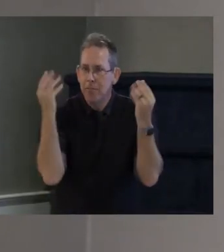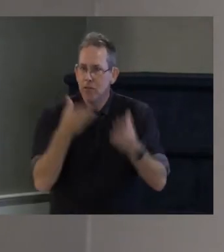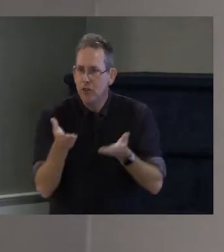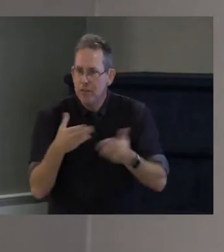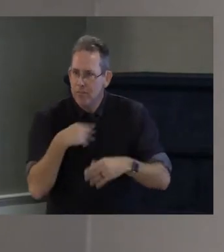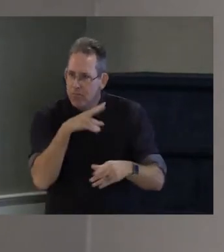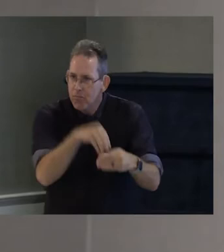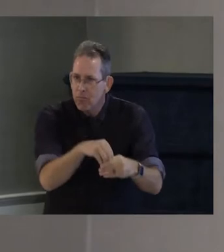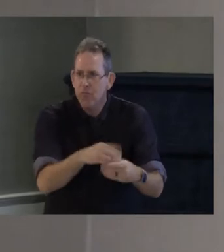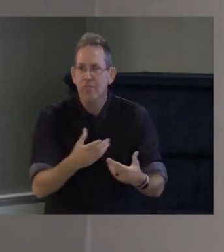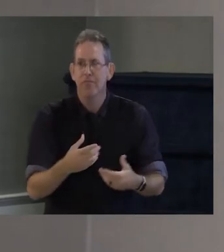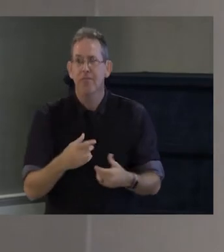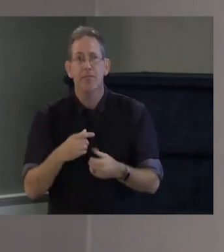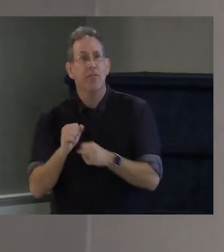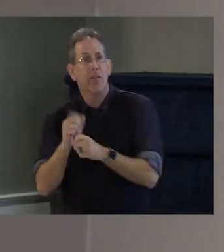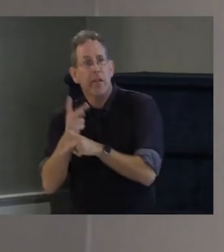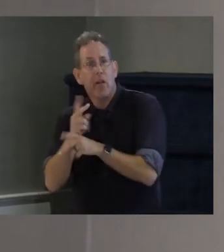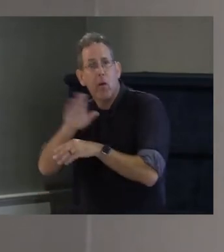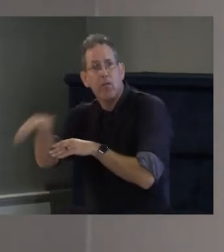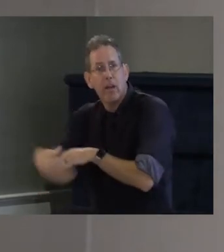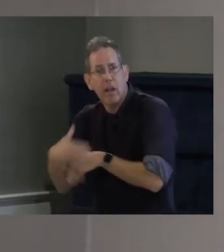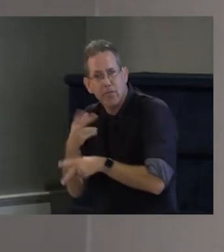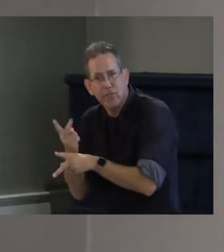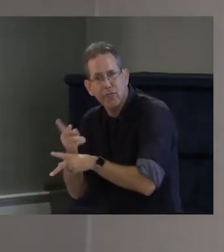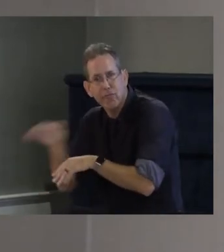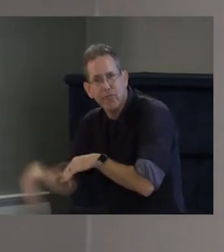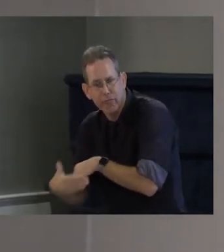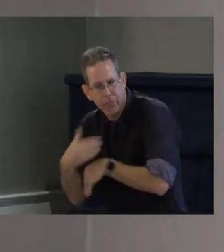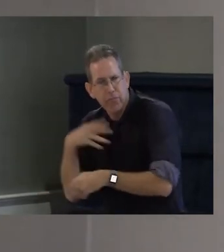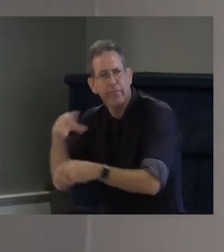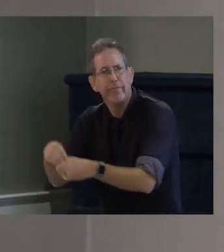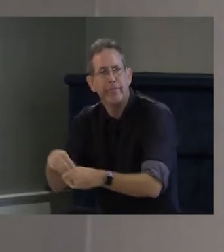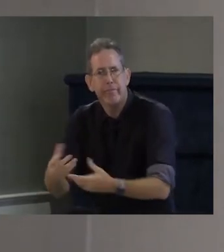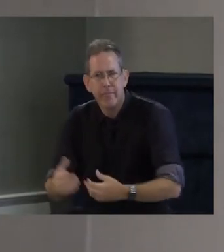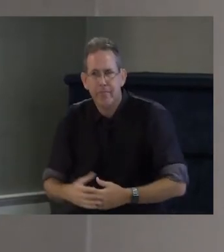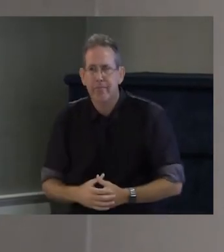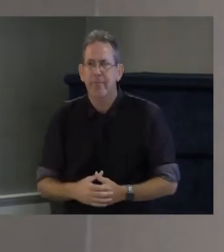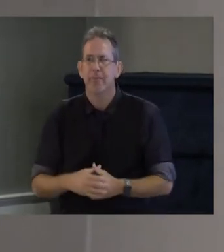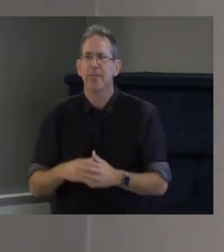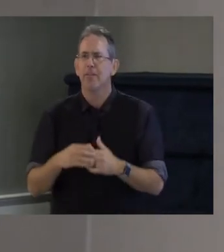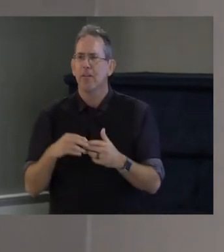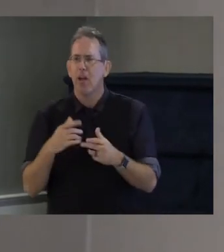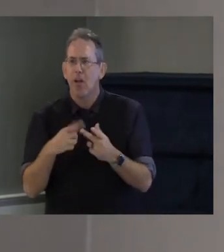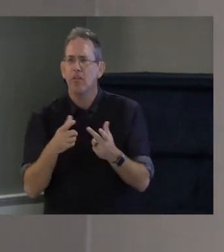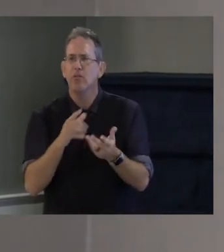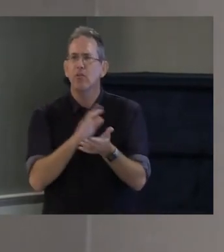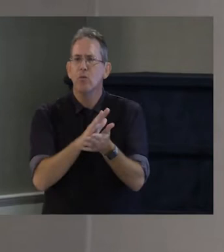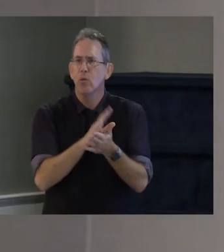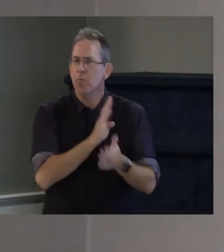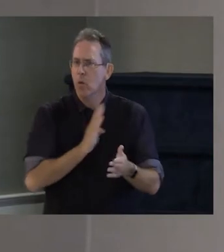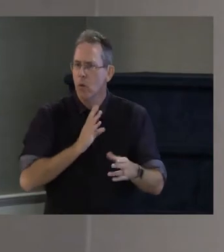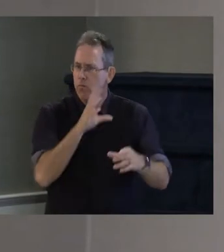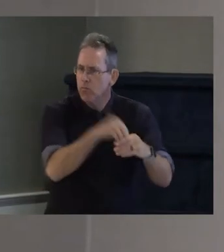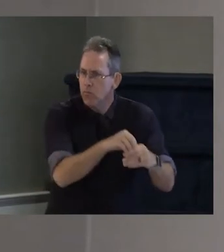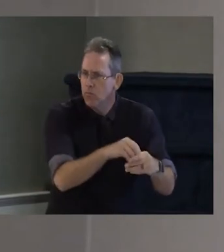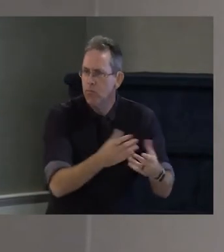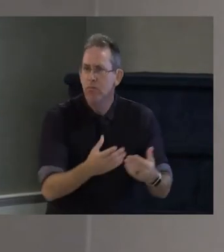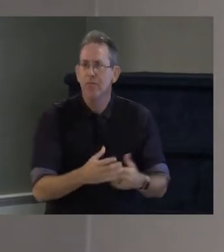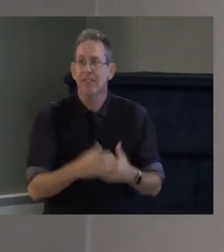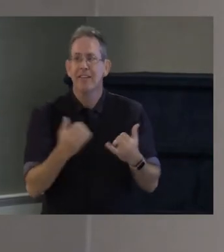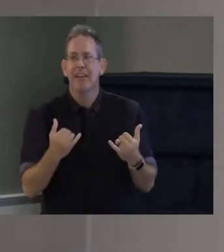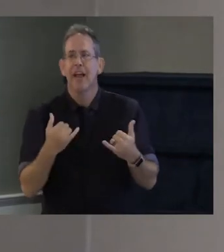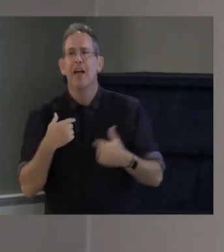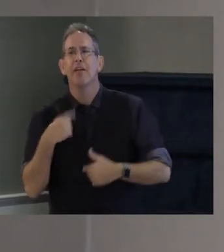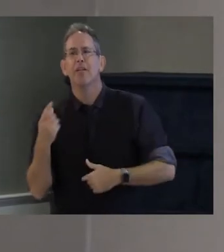volunteer at the Good Samaritan Haven, vice chair of the Twin Field Union School Board, and currently Monica is a trustee of the Barry Fish and Game